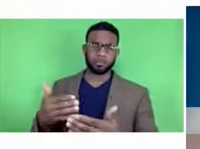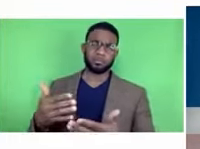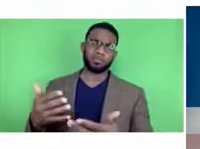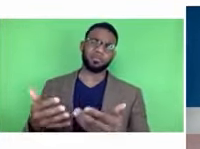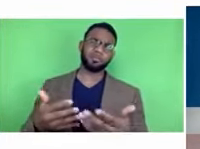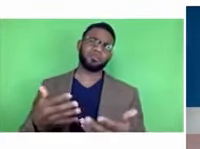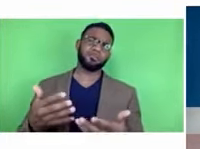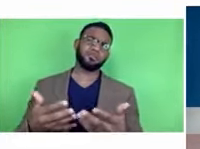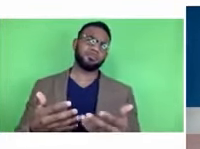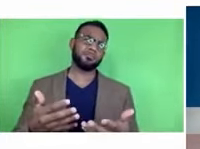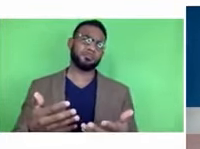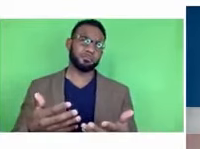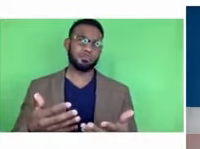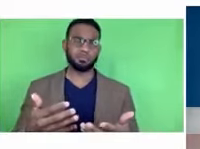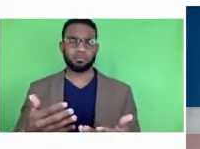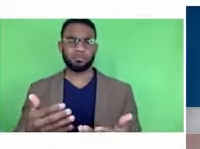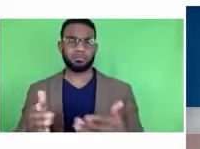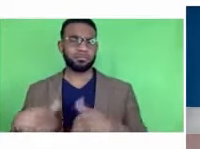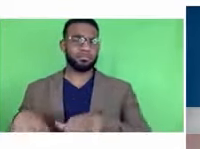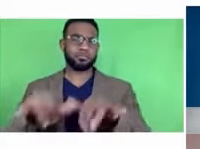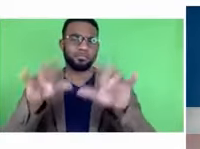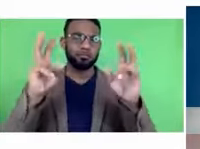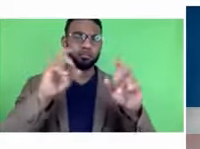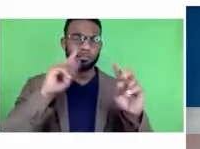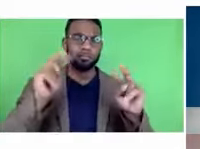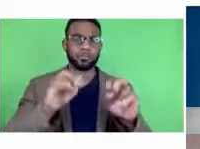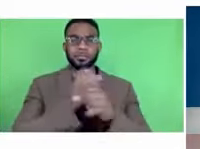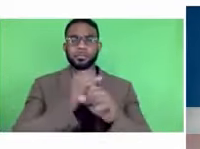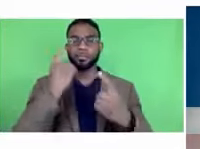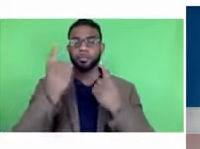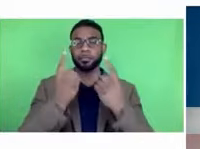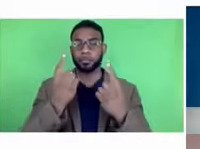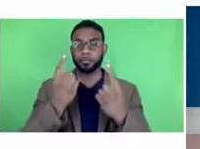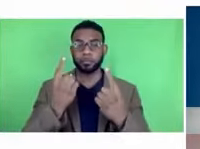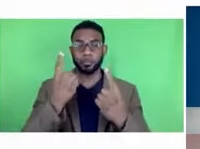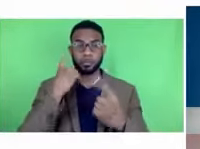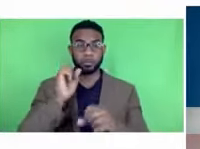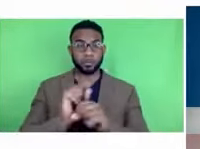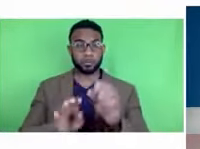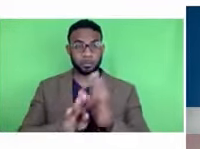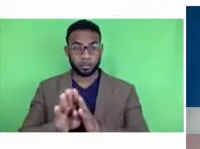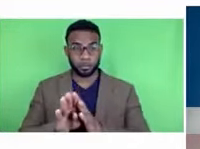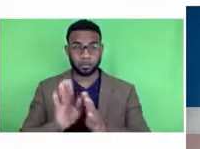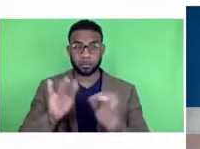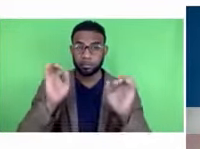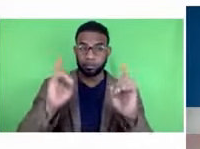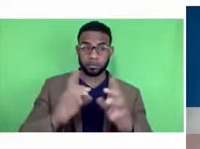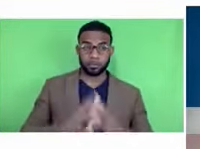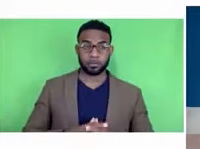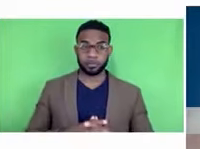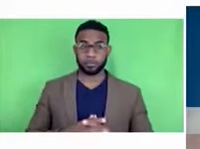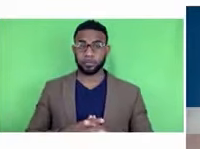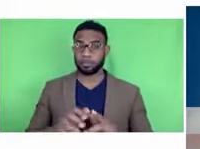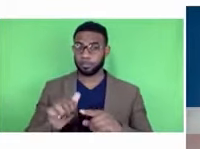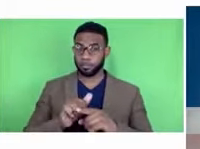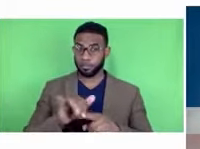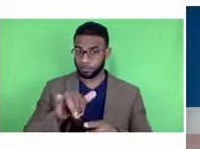pretty common issue right now when we're looking at safety considerations for job development and education training.